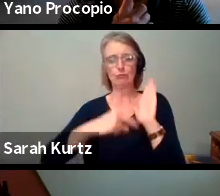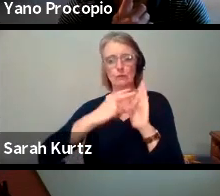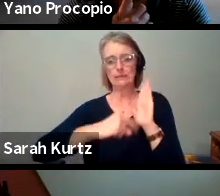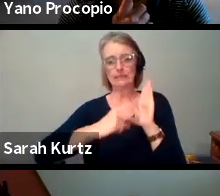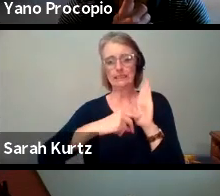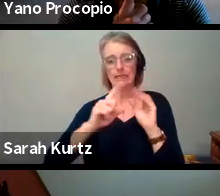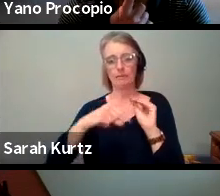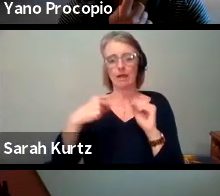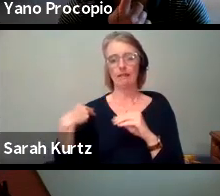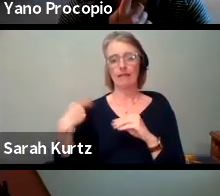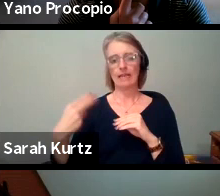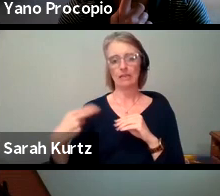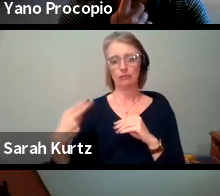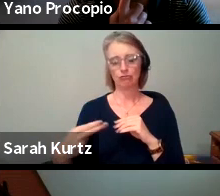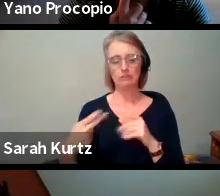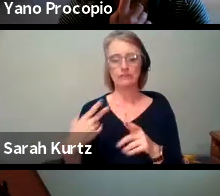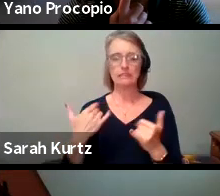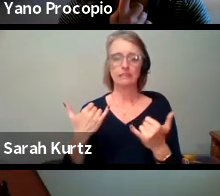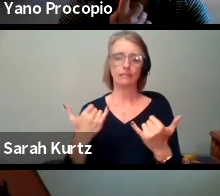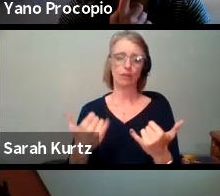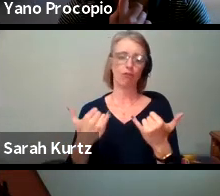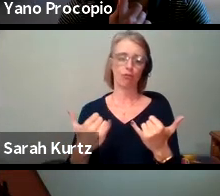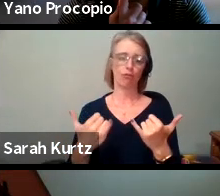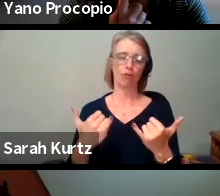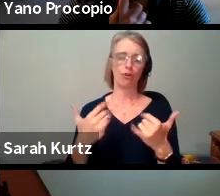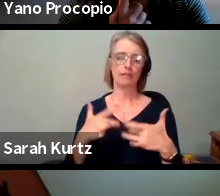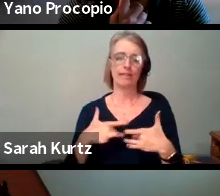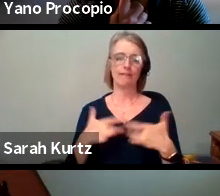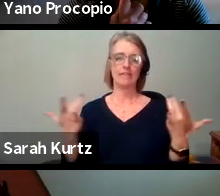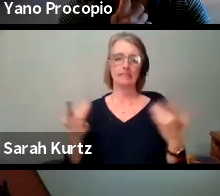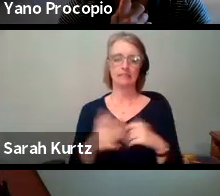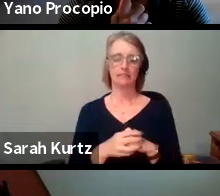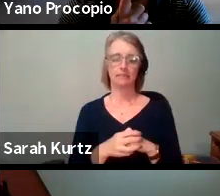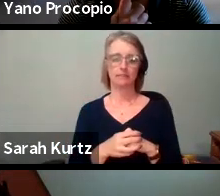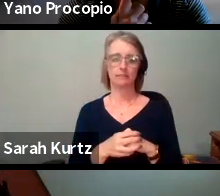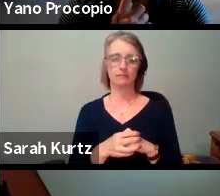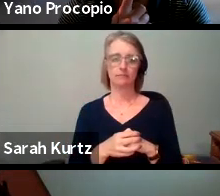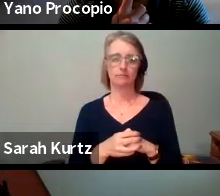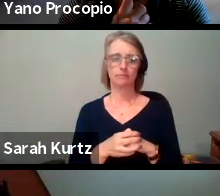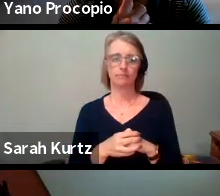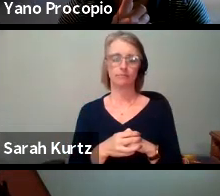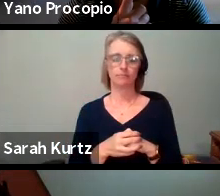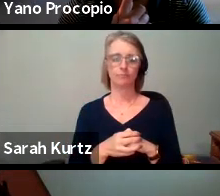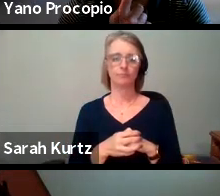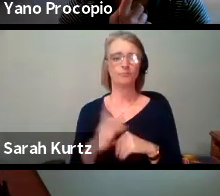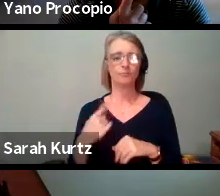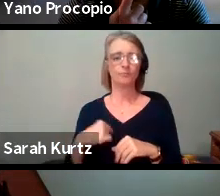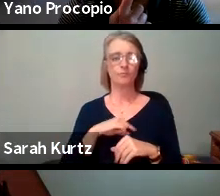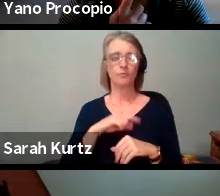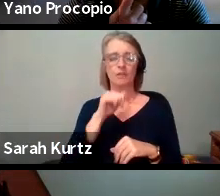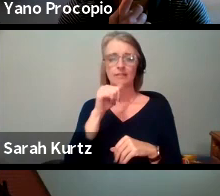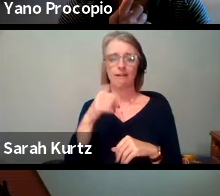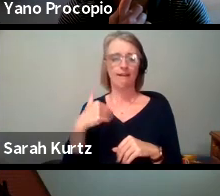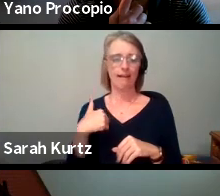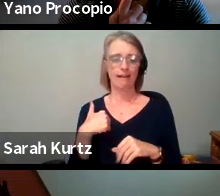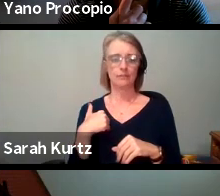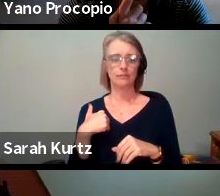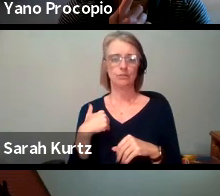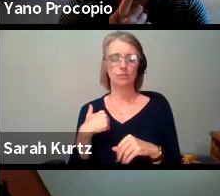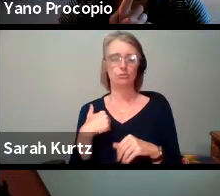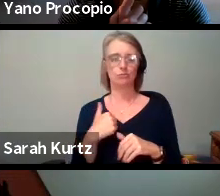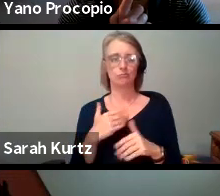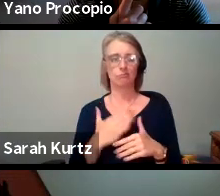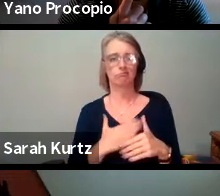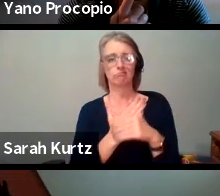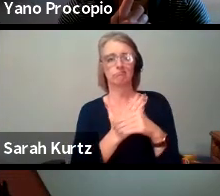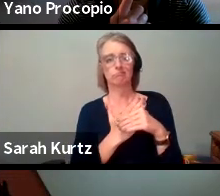the history, the current state of events, and that we're not having to